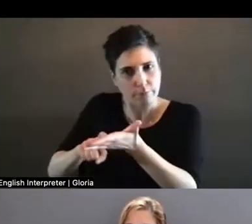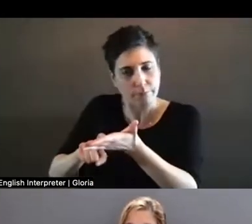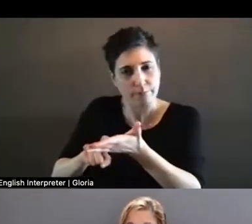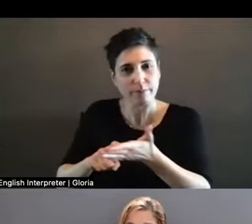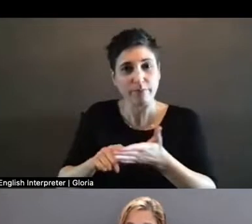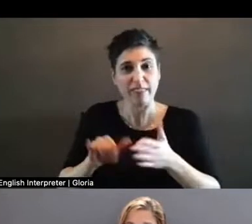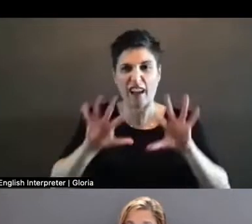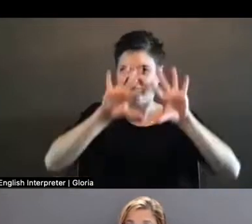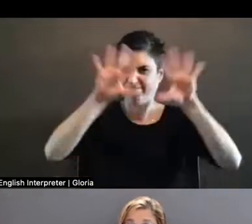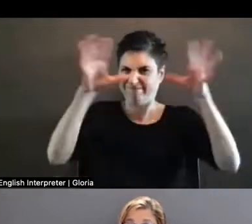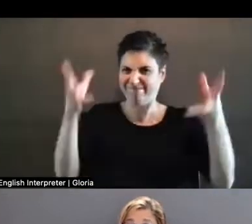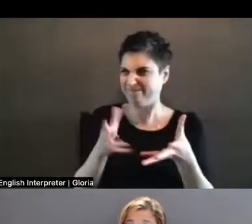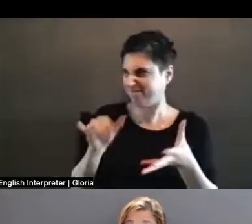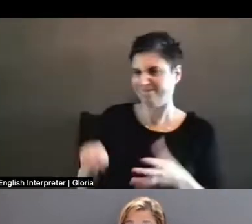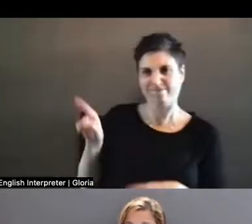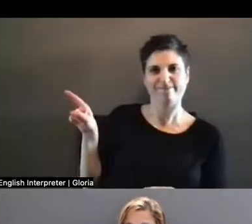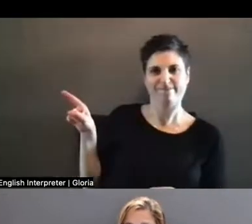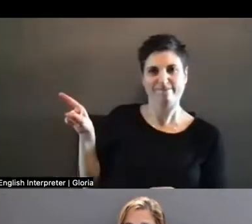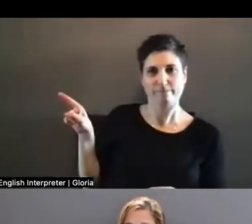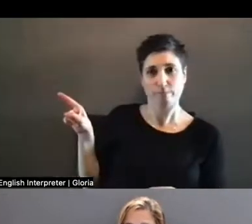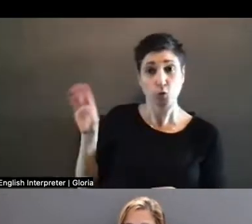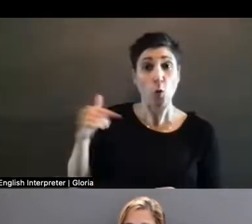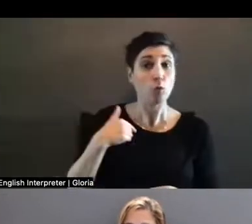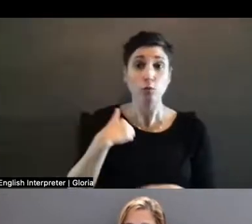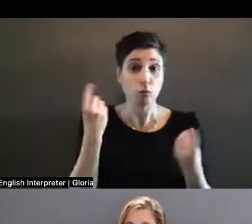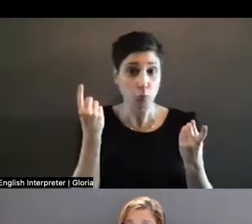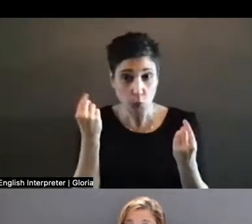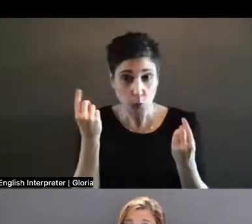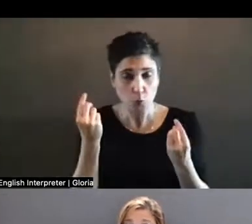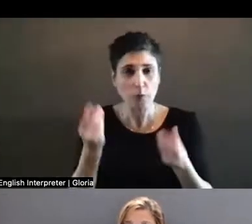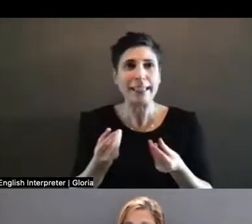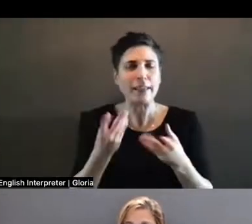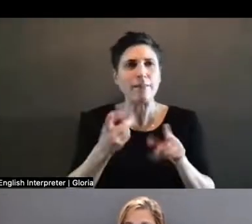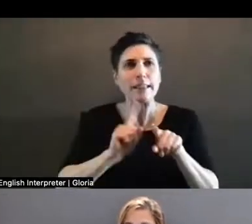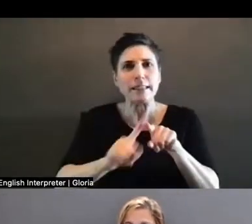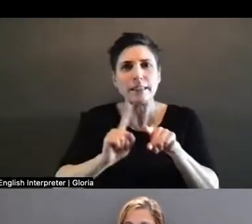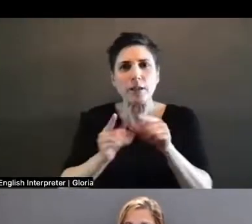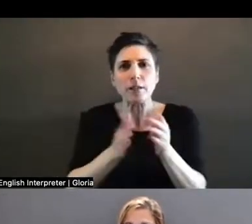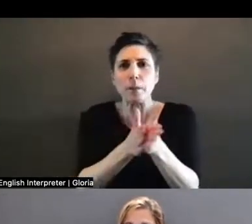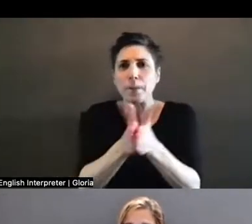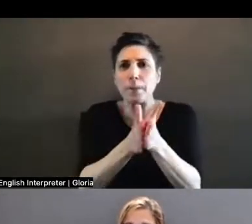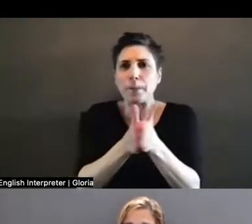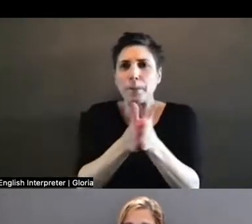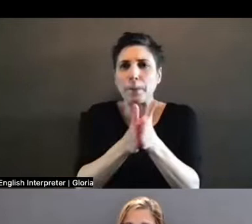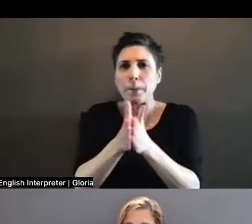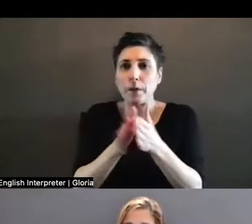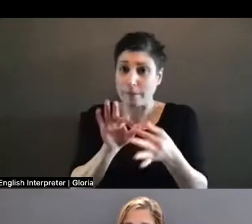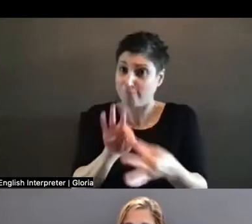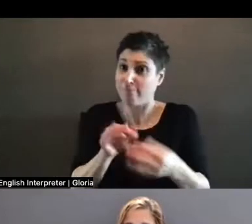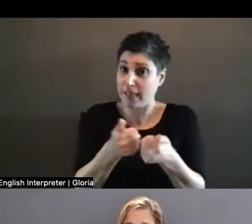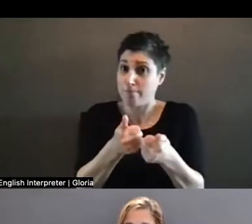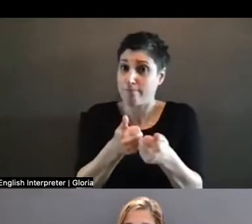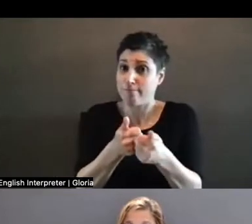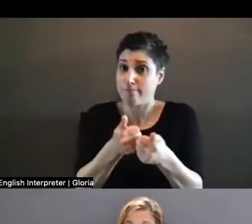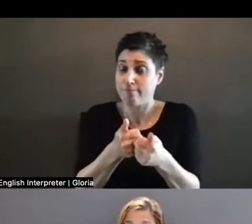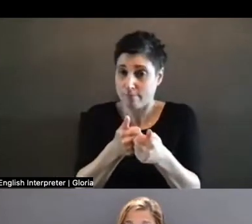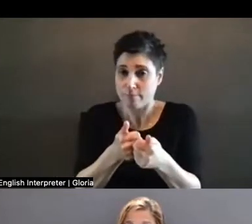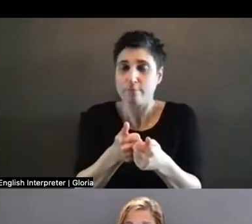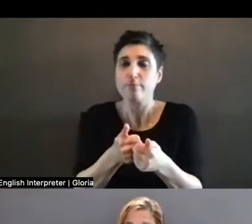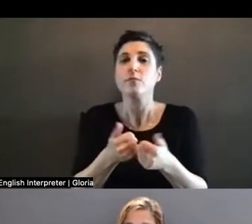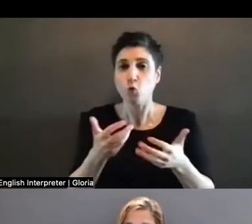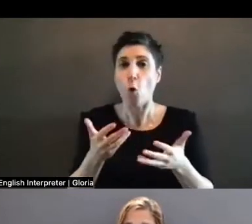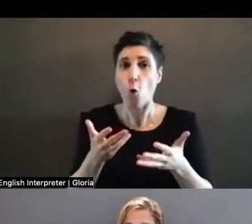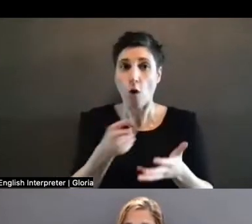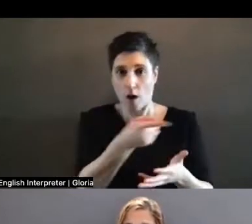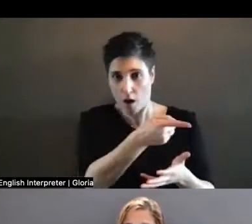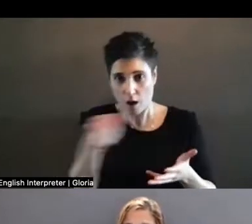we've added a lot of different drives and motivations that are found in gaming within our curriculum. And sometimes